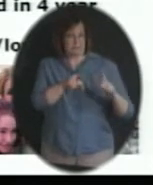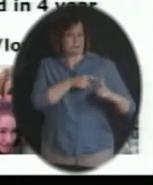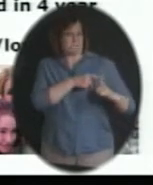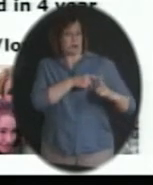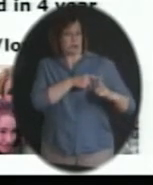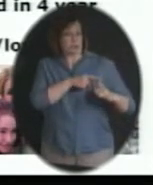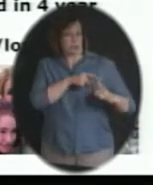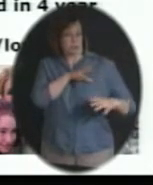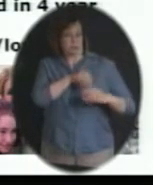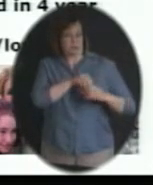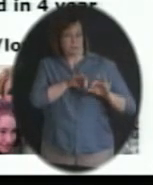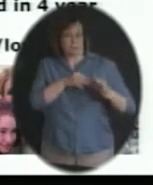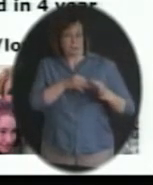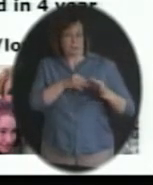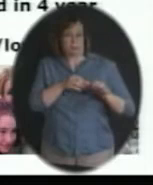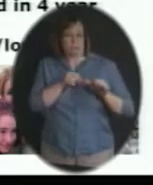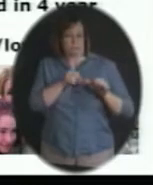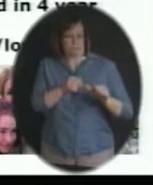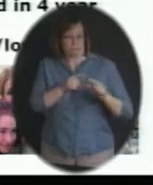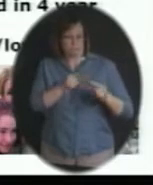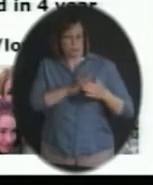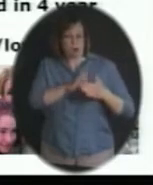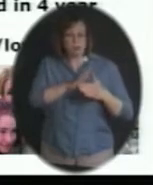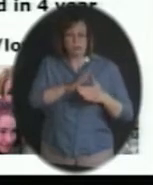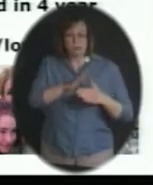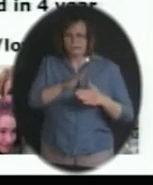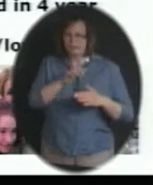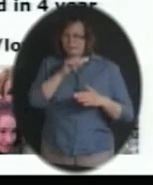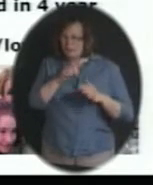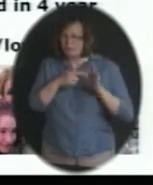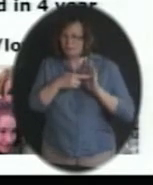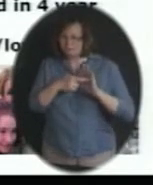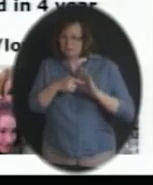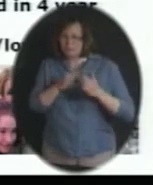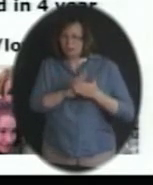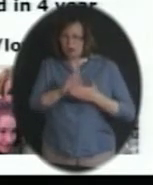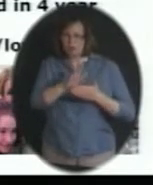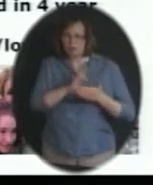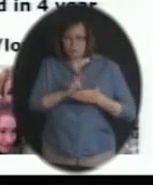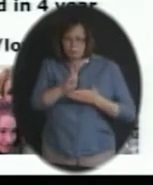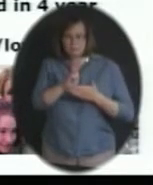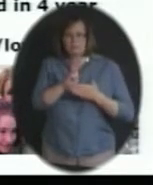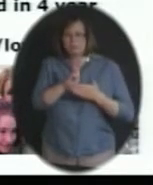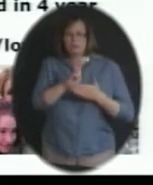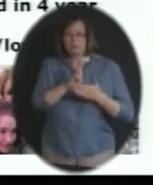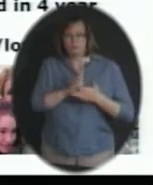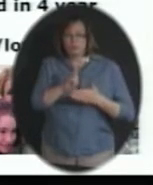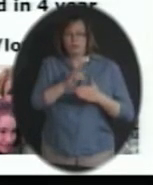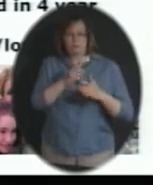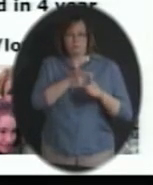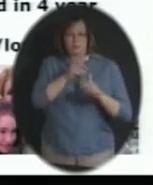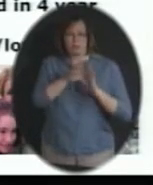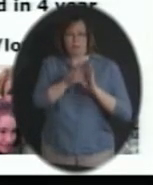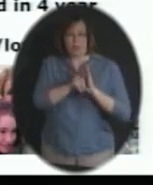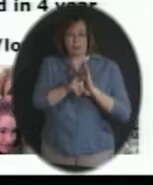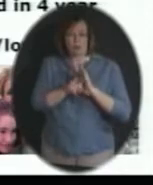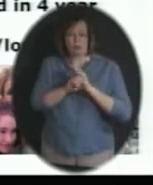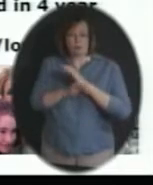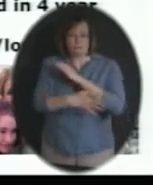their family to attend college? Again, are they underrepresented at college and universities? Are they from a background of